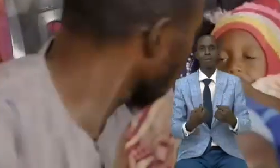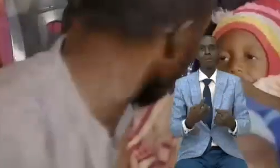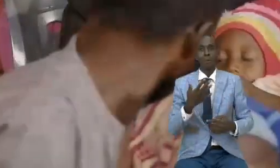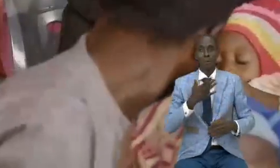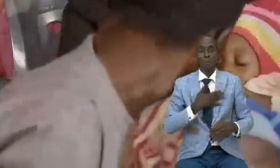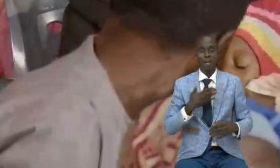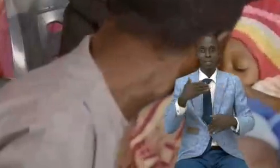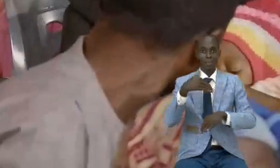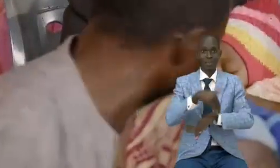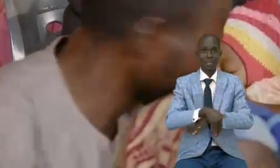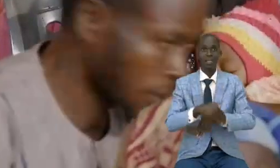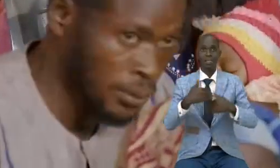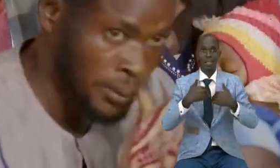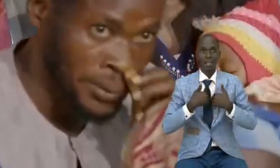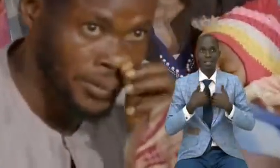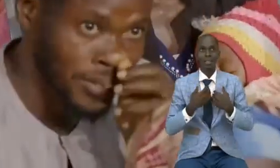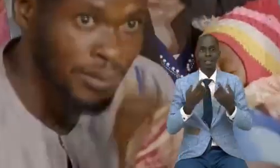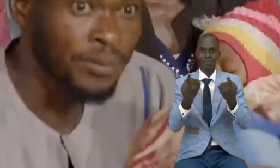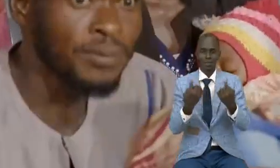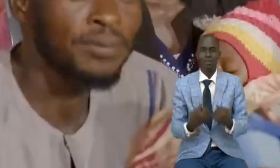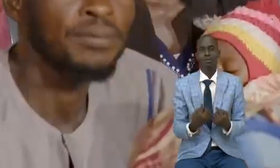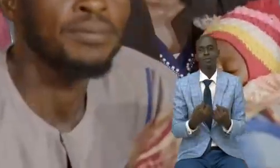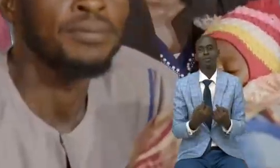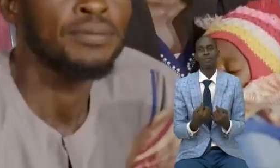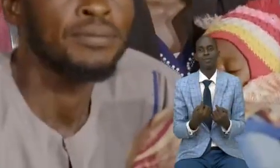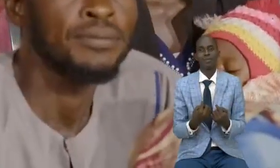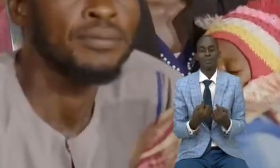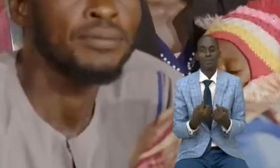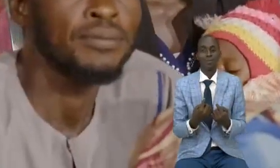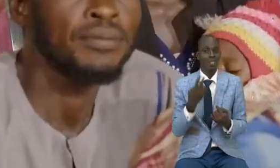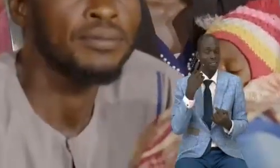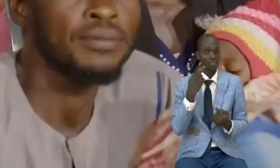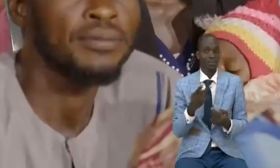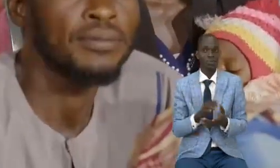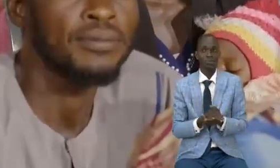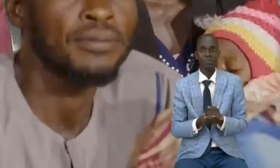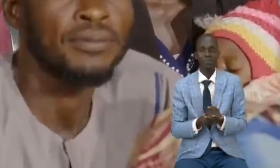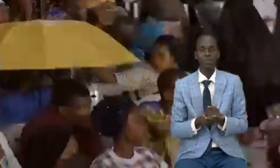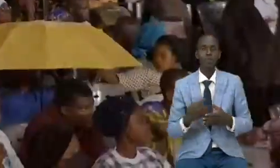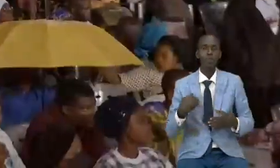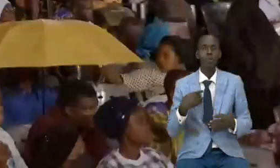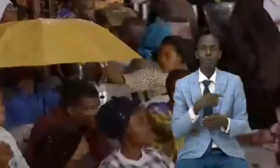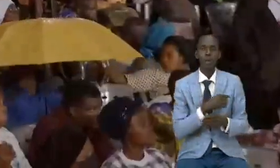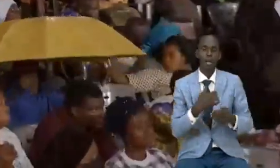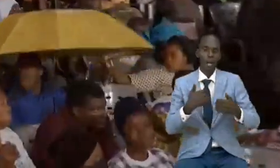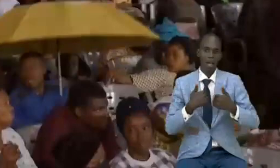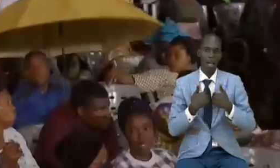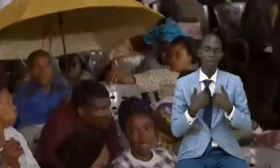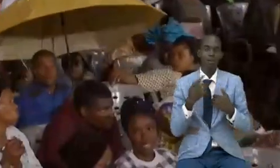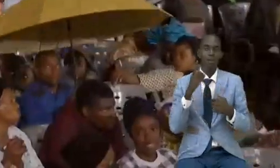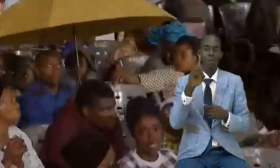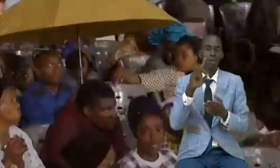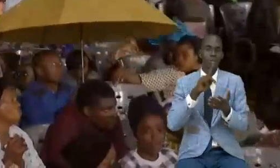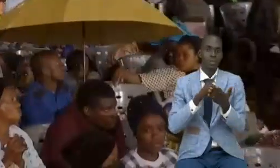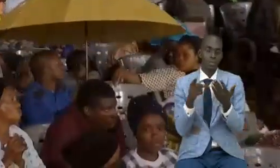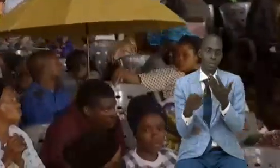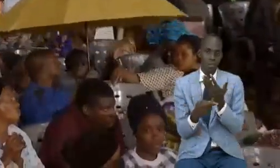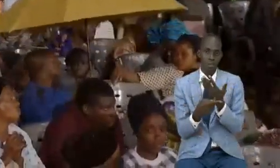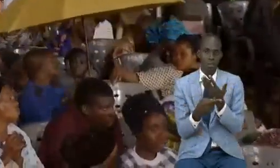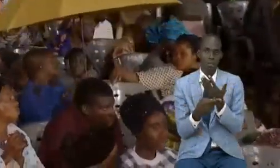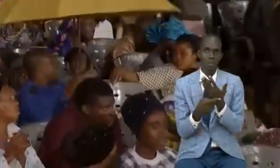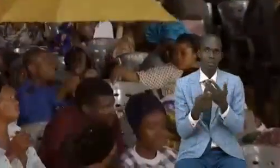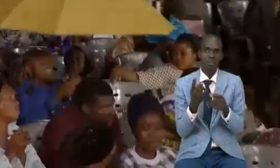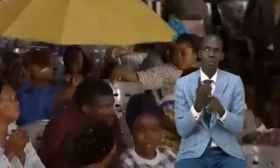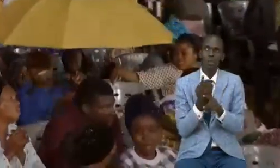come. You know, these crusades we've been having, we had a crusade just some